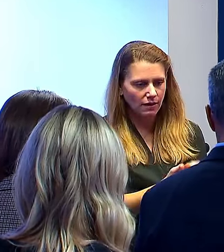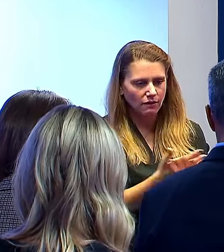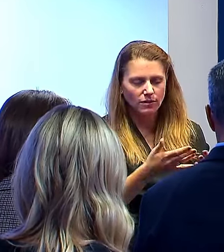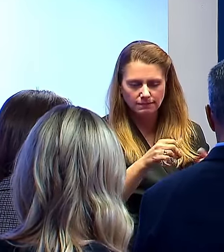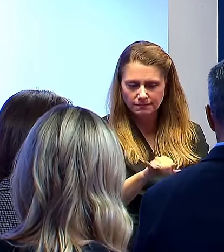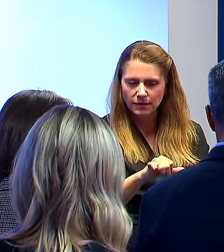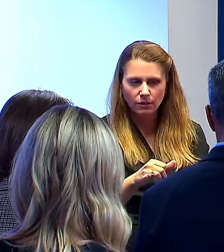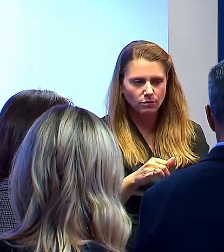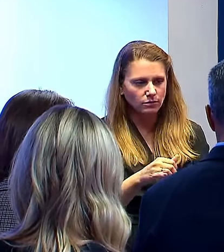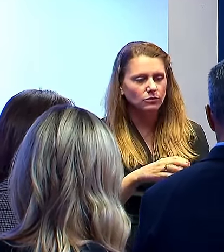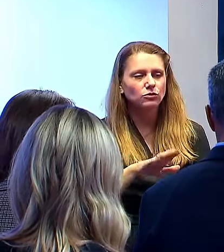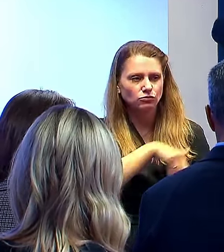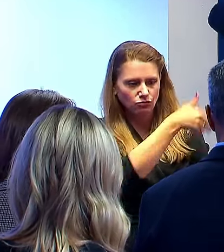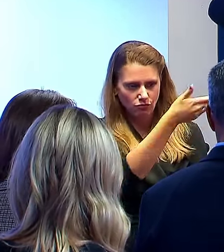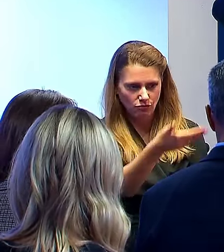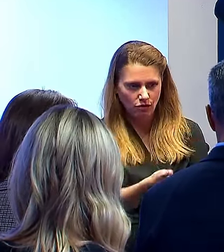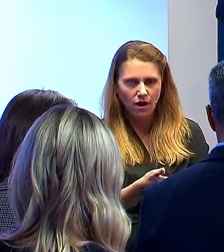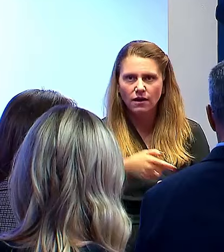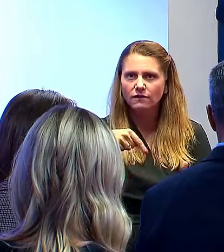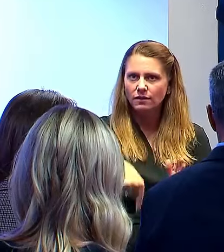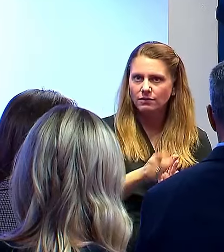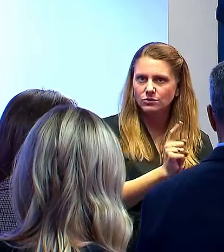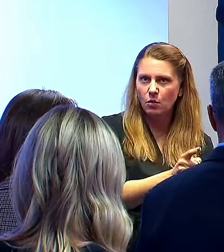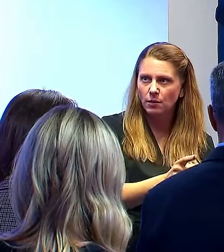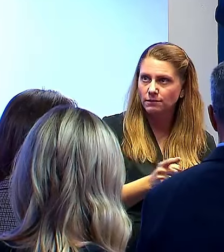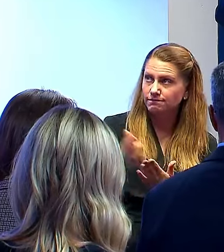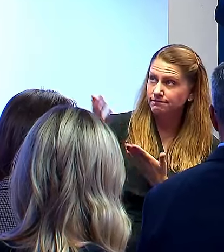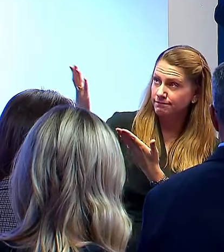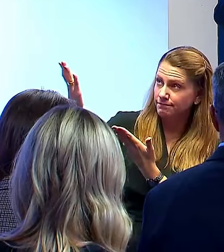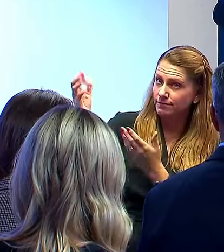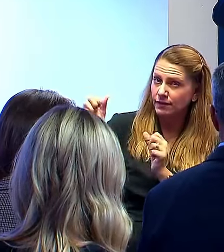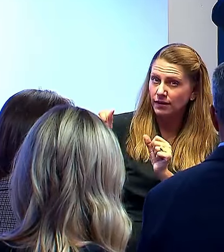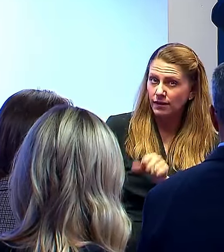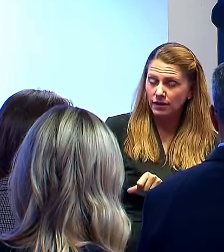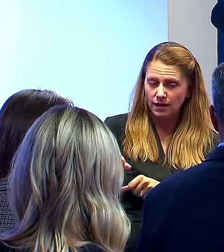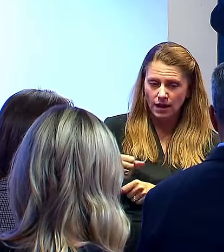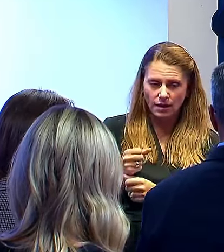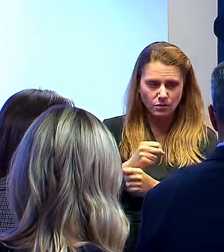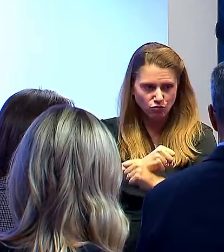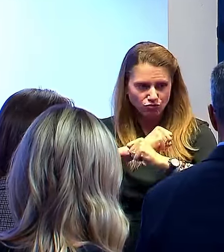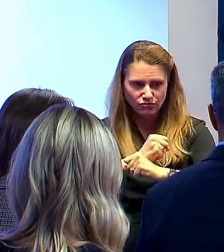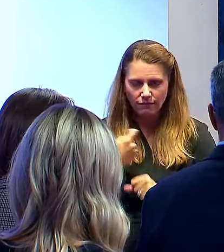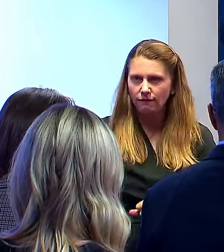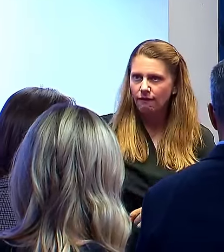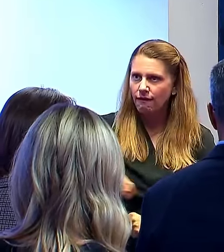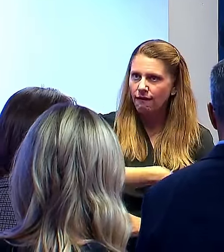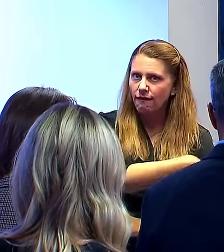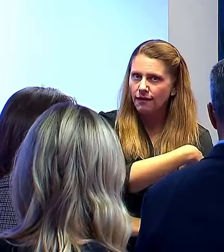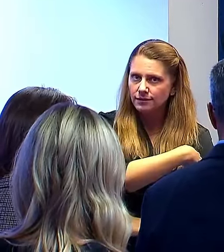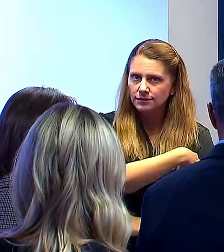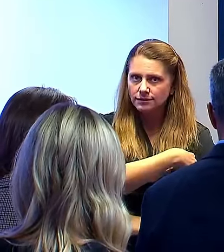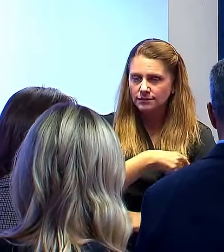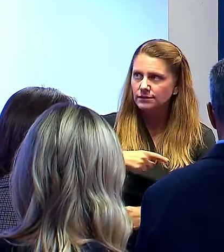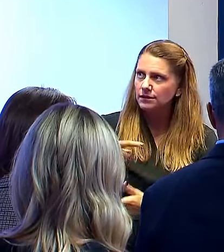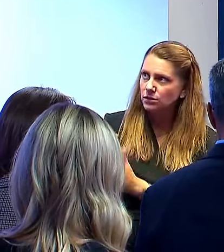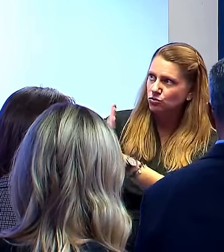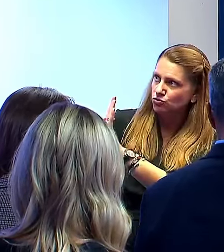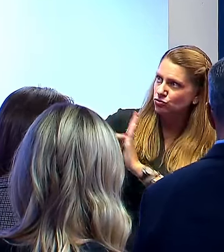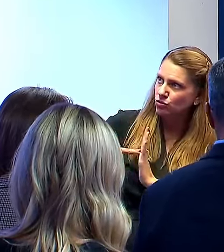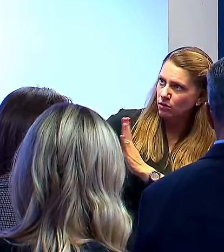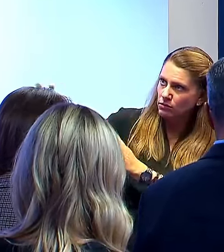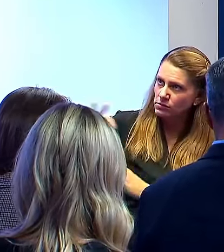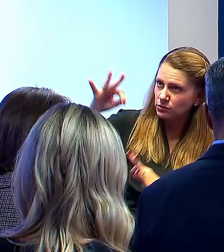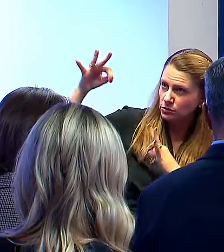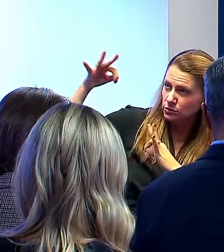point. Now unto him who is able to keep us from falling and to present us faultless before his